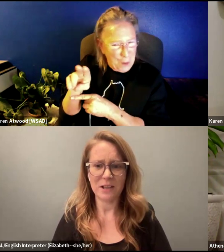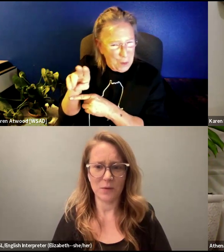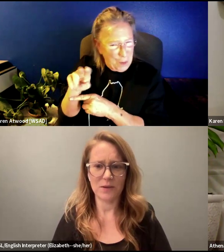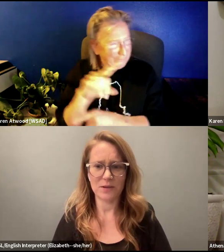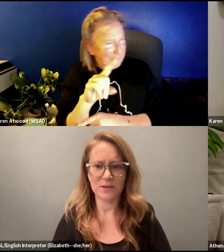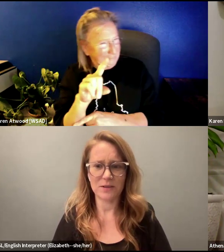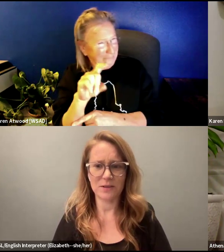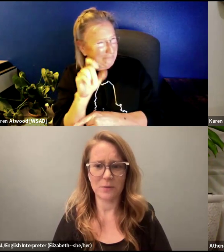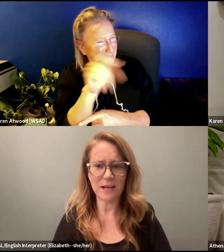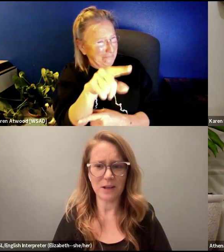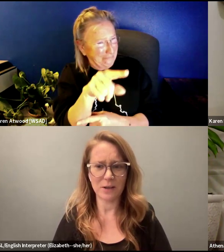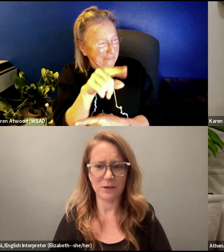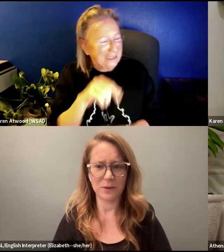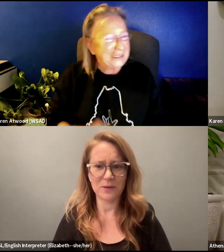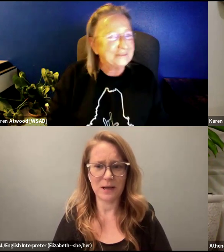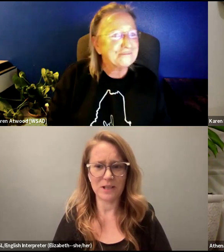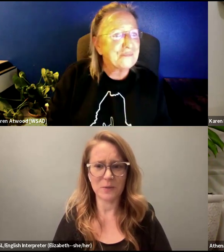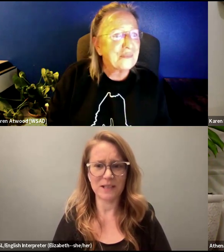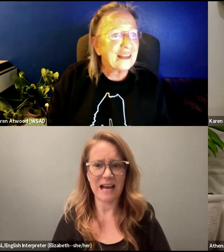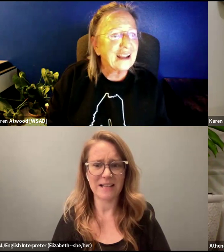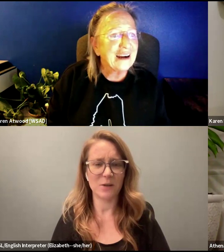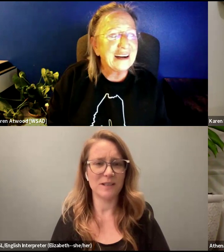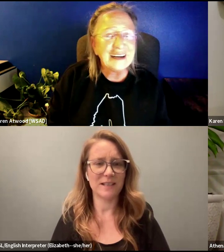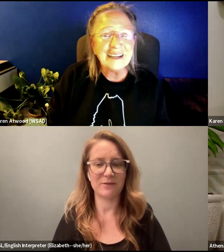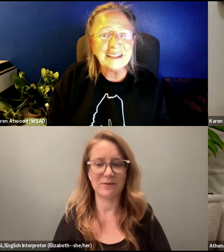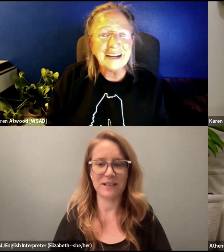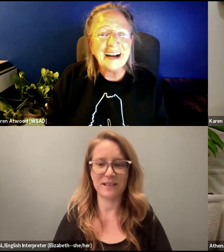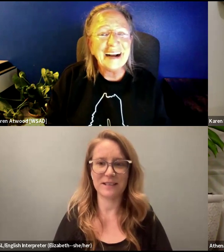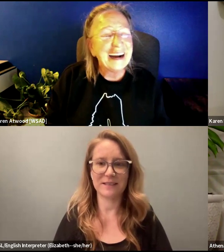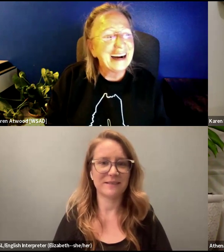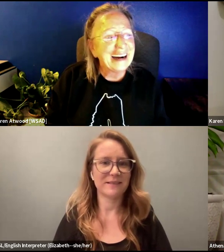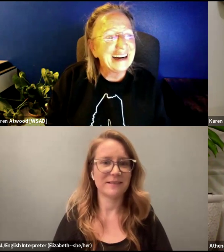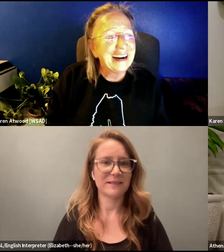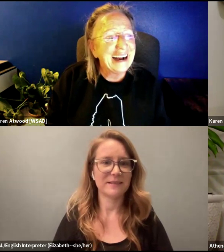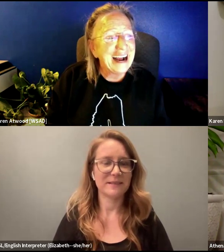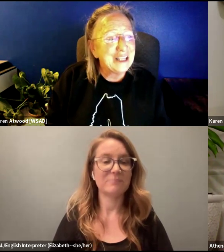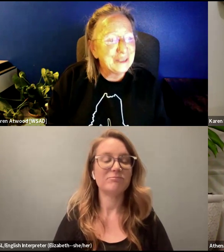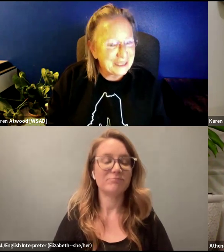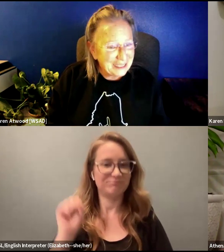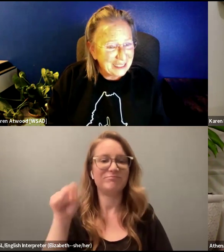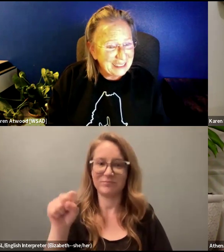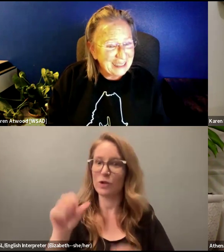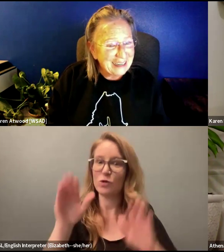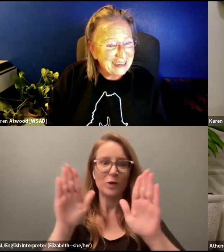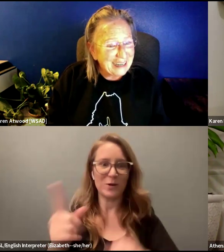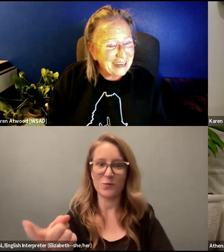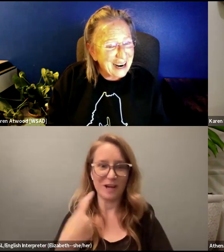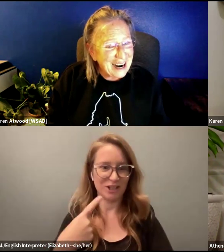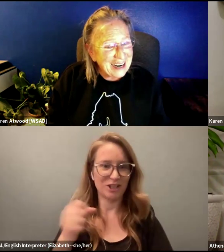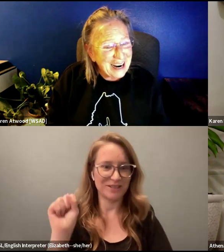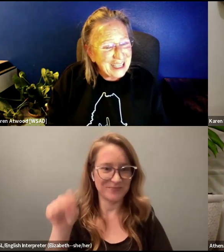mean, there's the regular flu. So I just wanted to ask you, what's the difference? Absolutely. That's a great